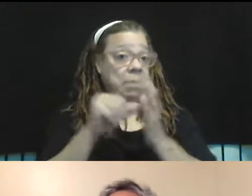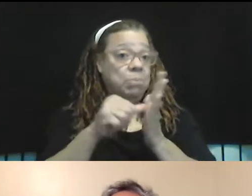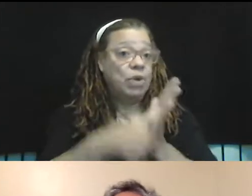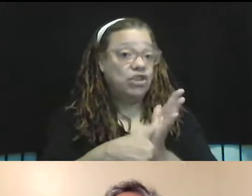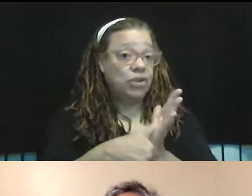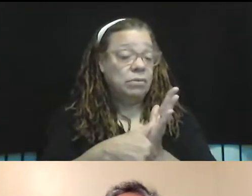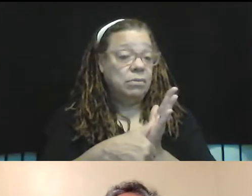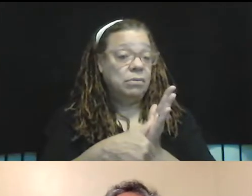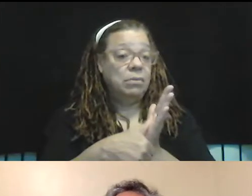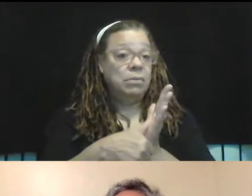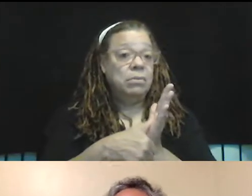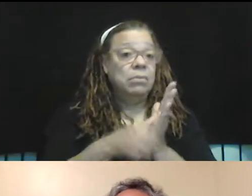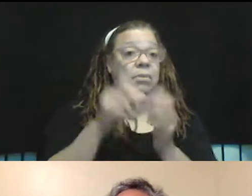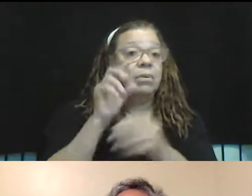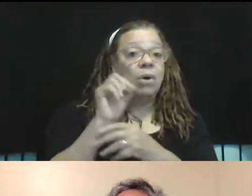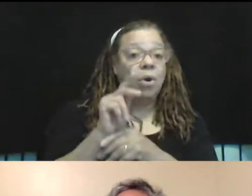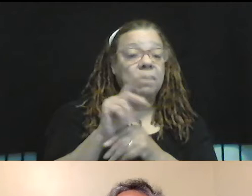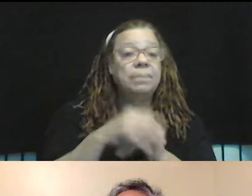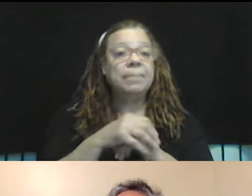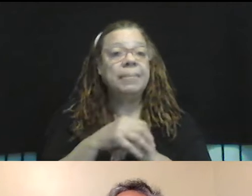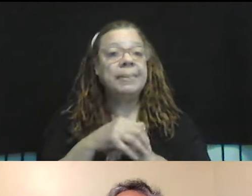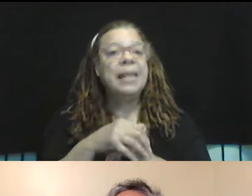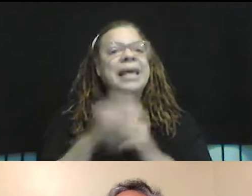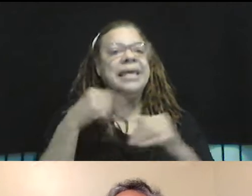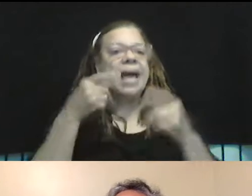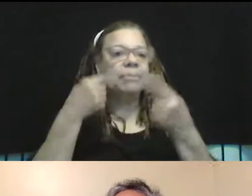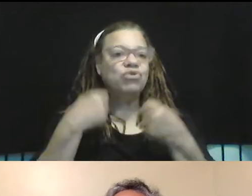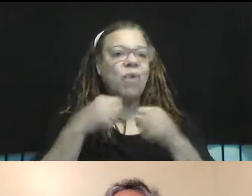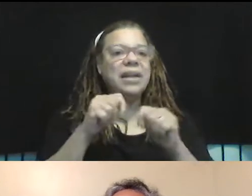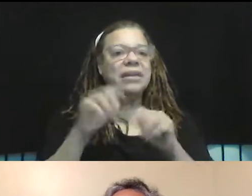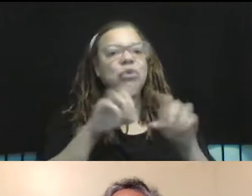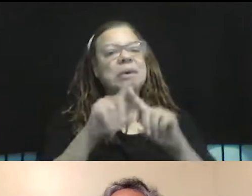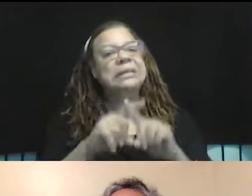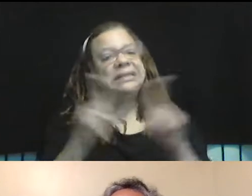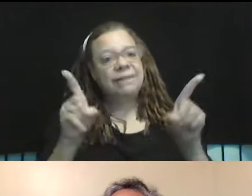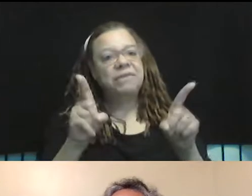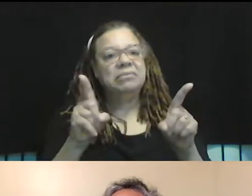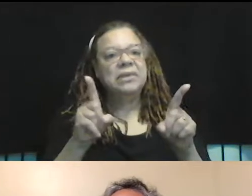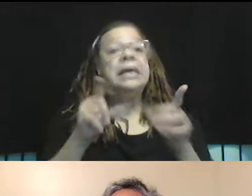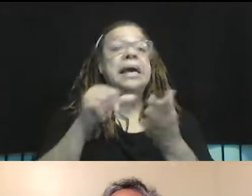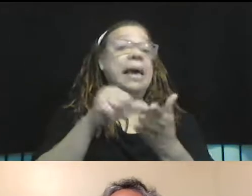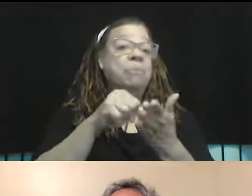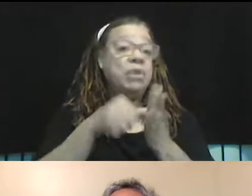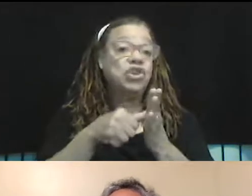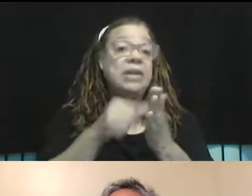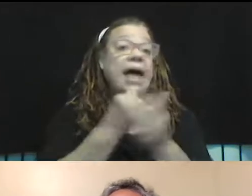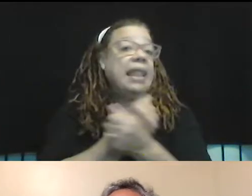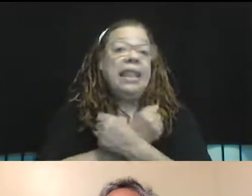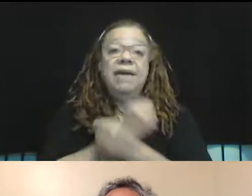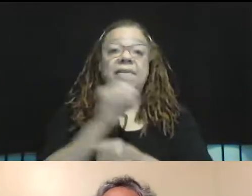Yeah, not quite, I guess. yeah. I'm trying to do like a different take on Impressionism. I love Impressionism, but